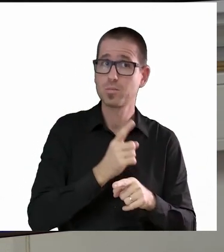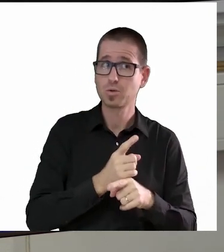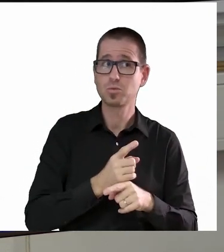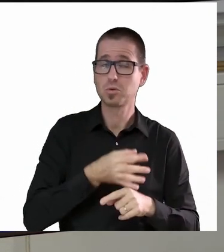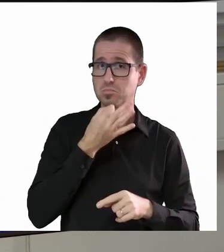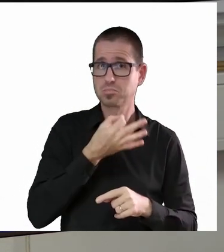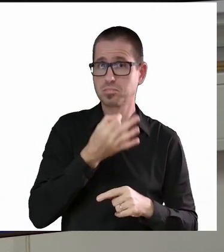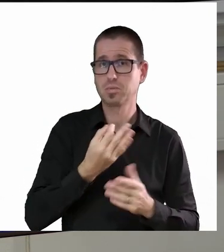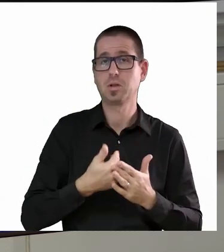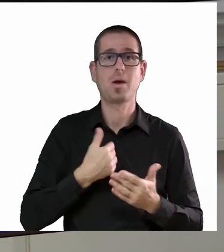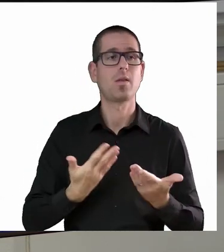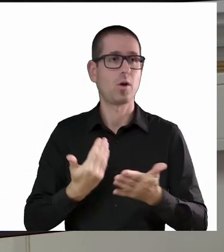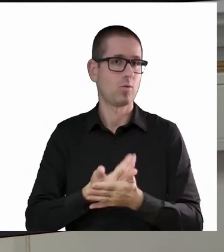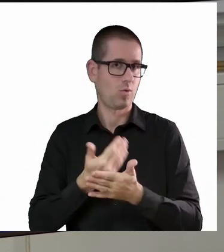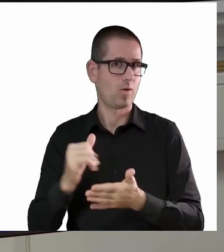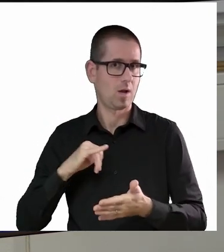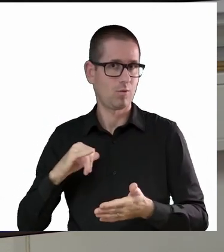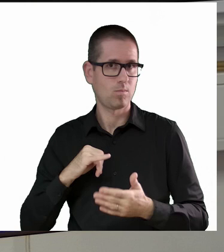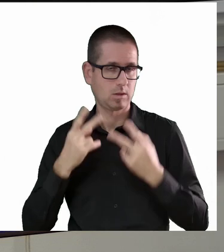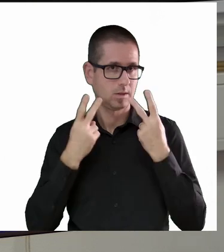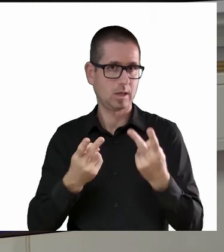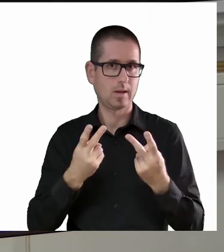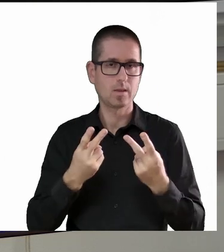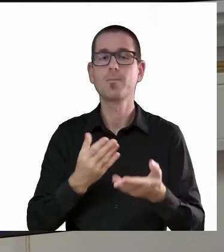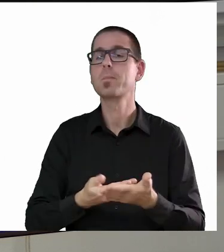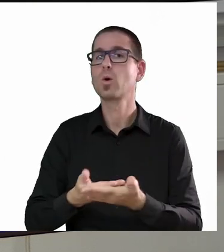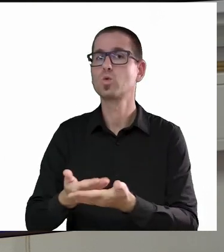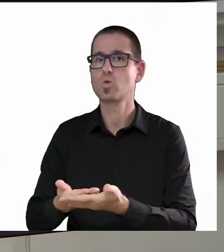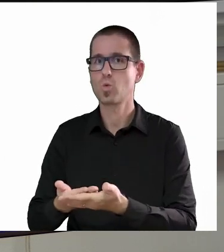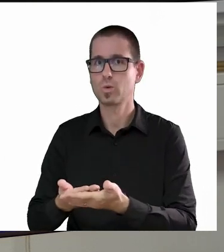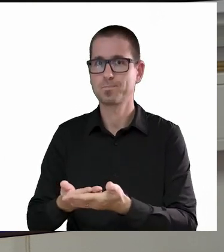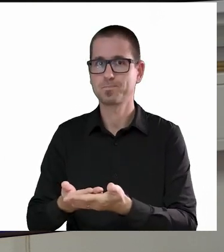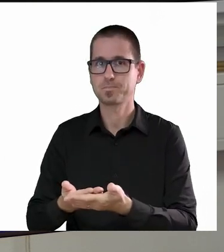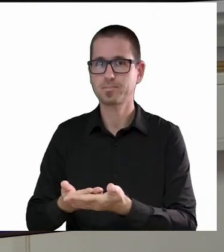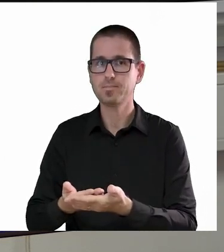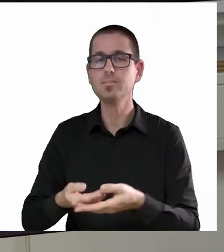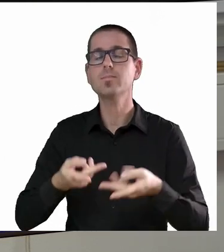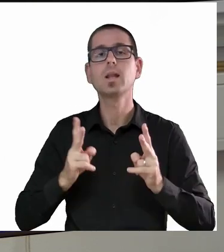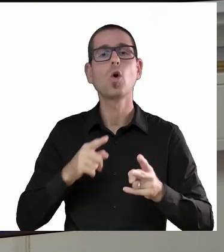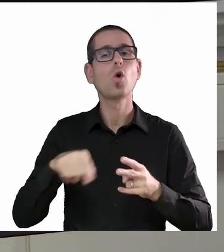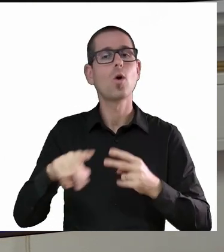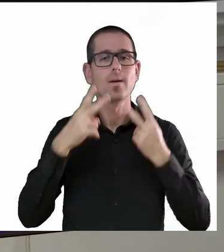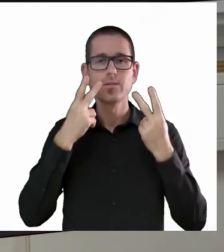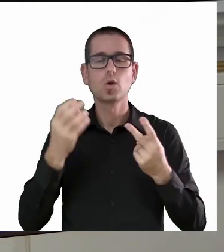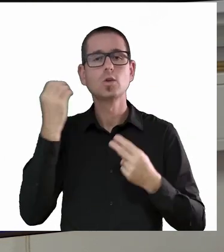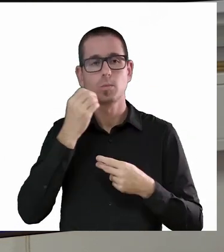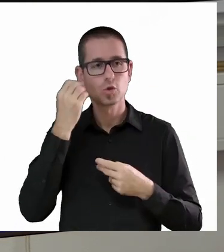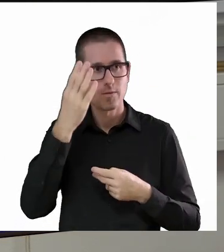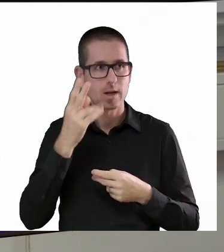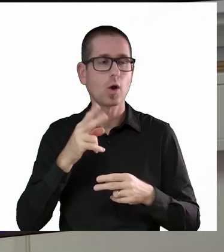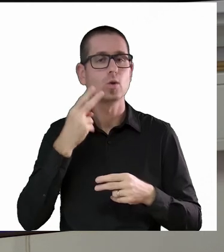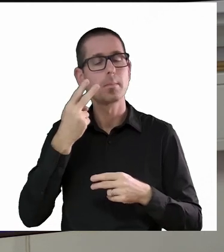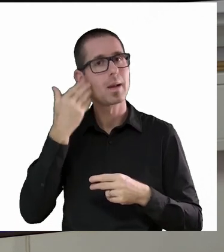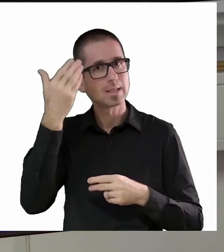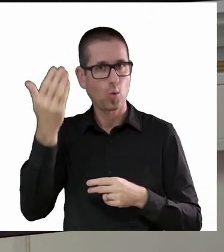think, to me, information about the basic how they see the education, how they're envisioning the